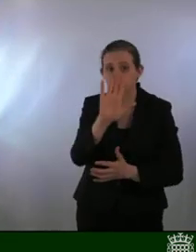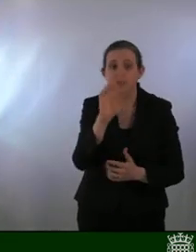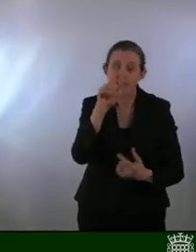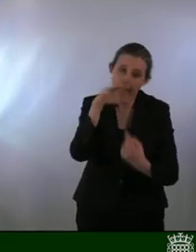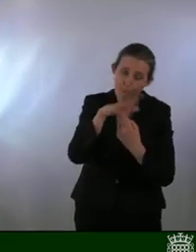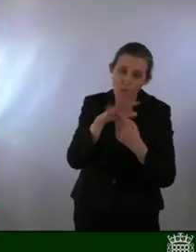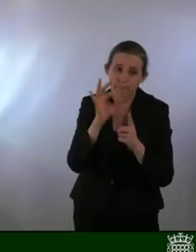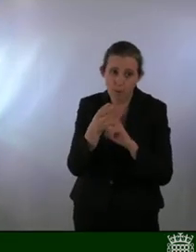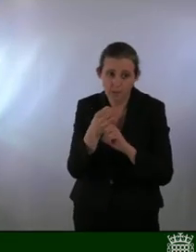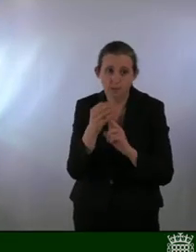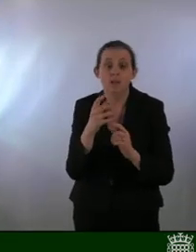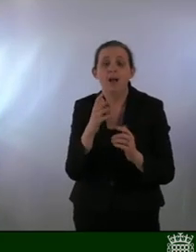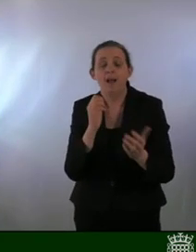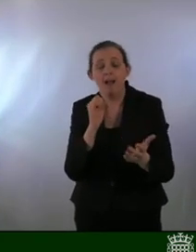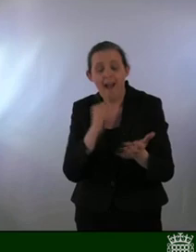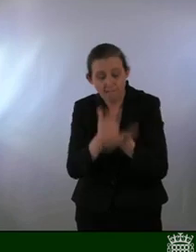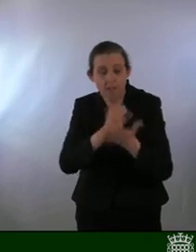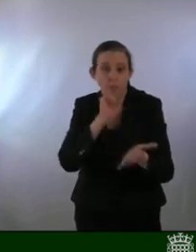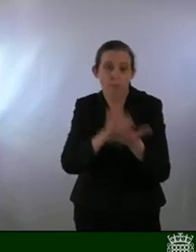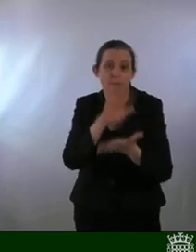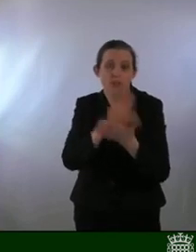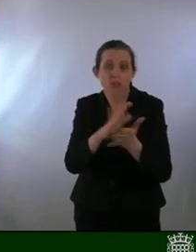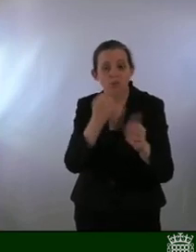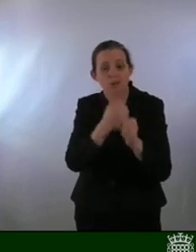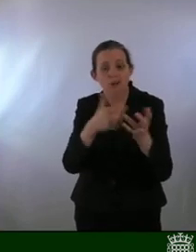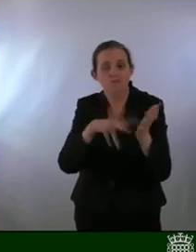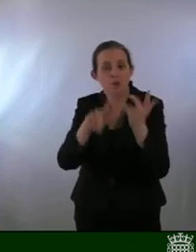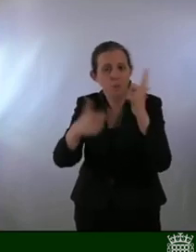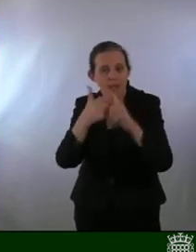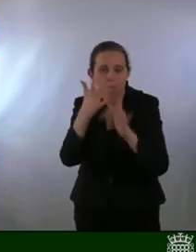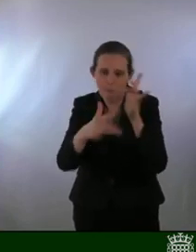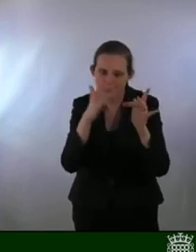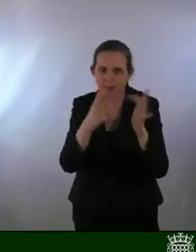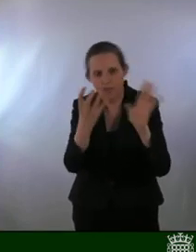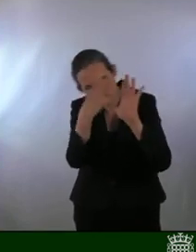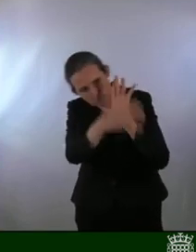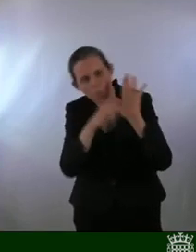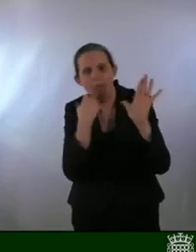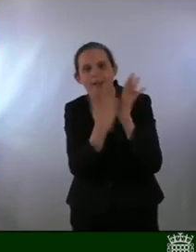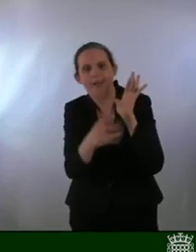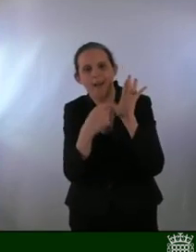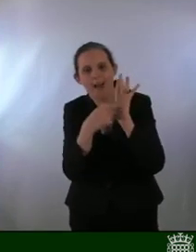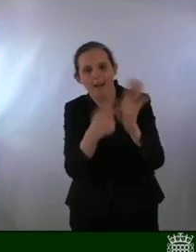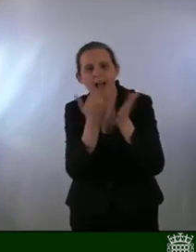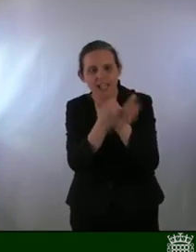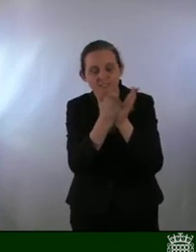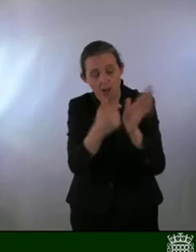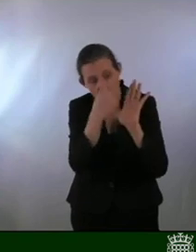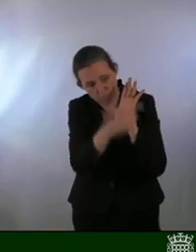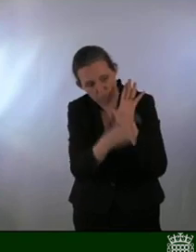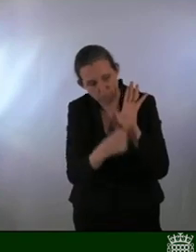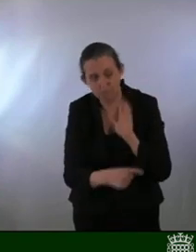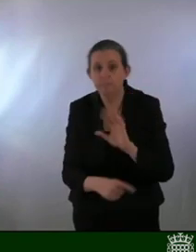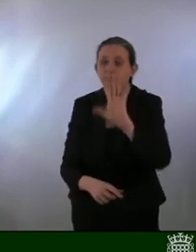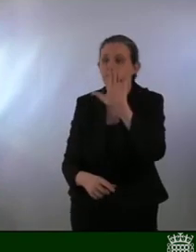addressed in the advice that will be on the gov.uk website. Leslie Buchan. I have been approached by many 70-year-old